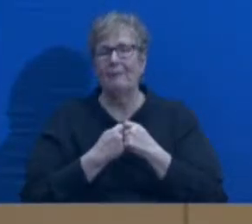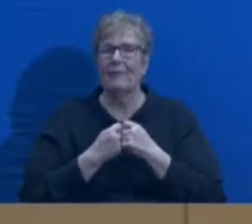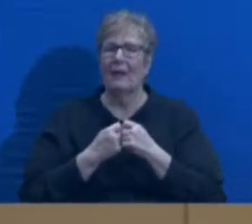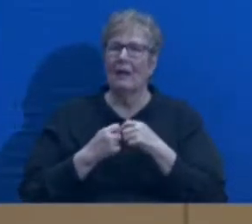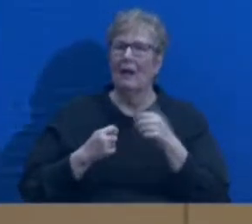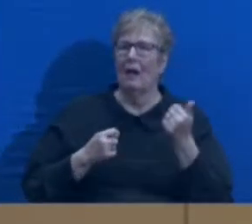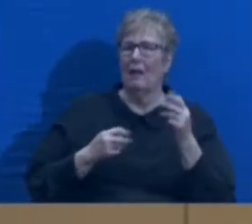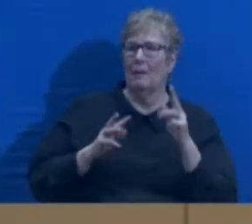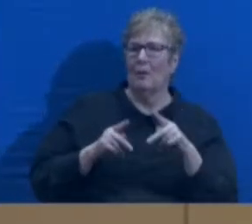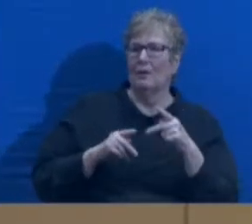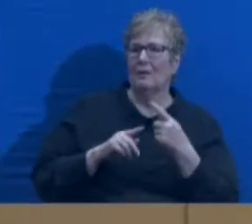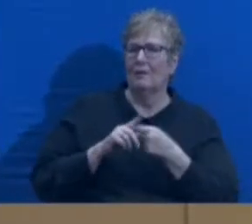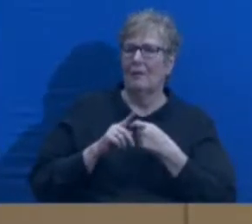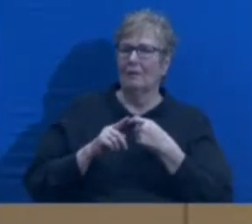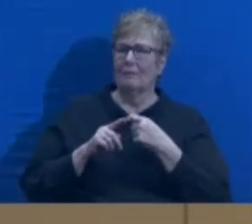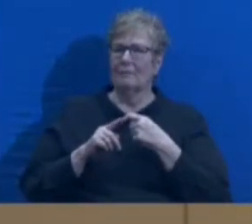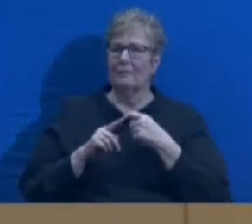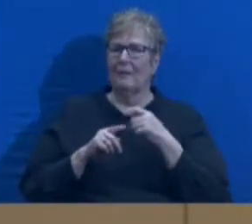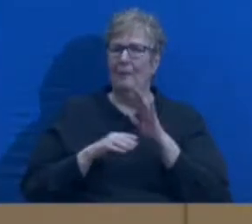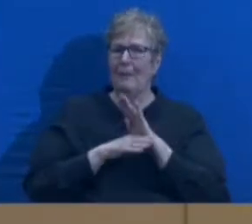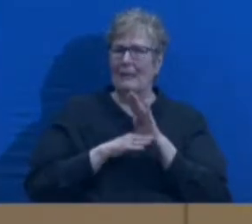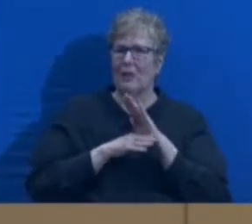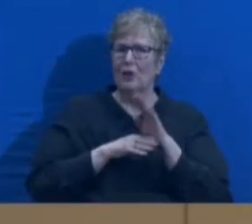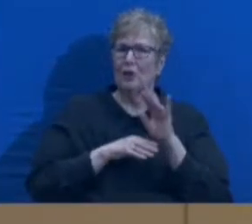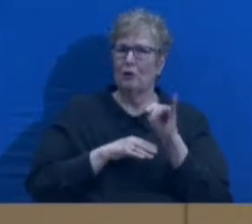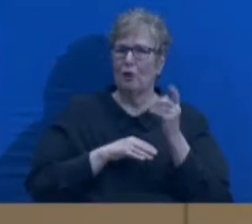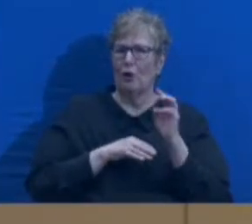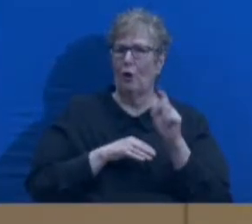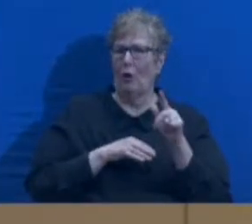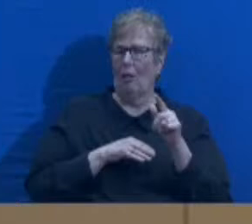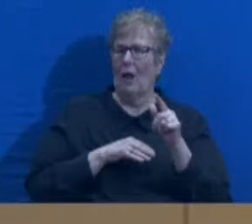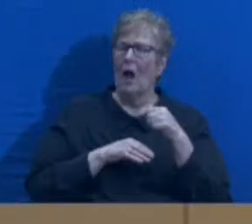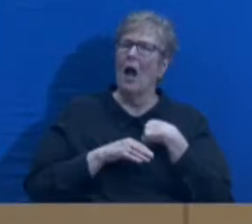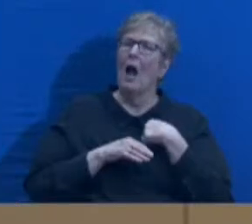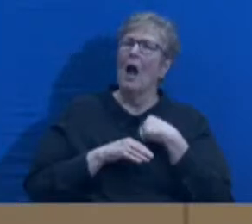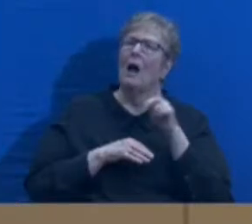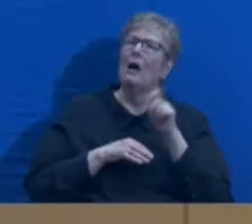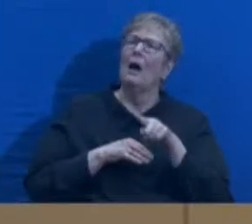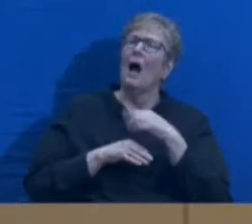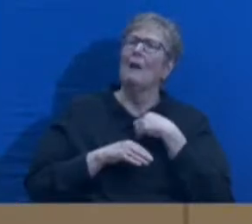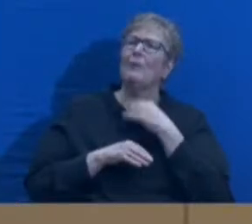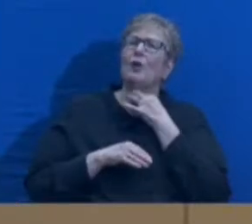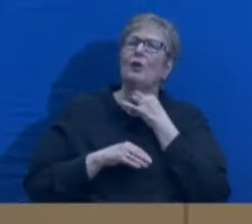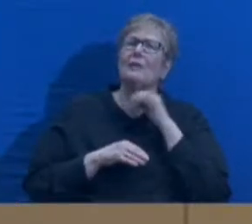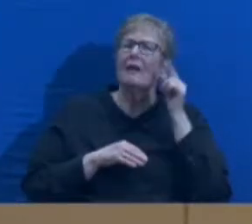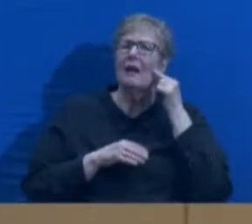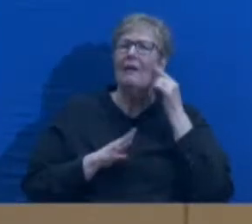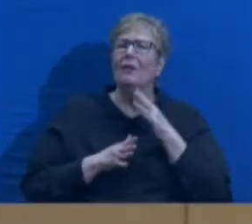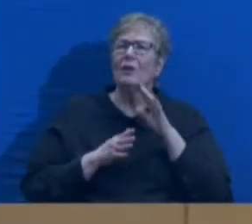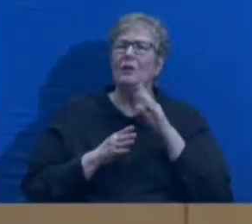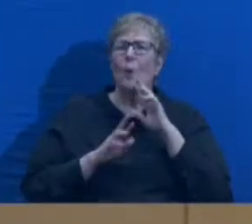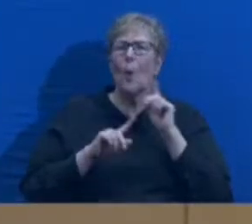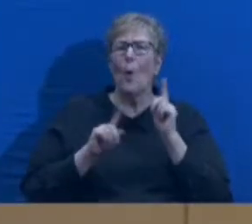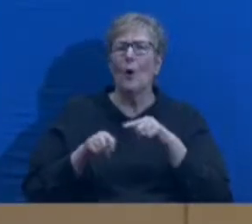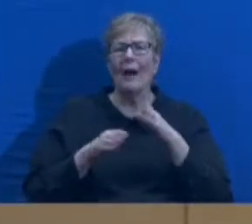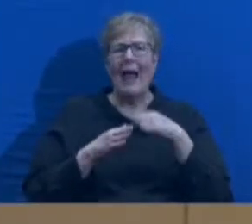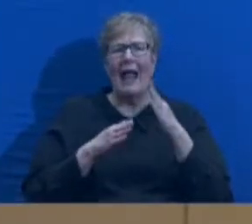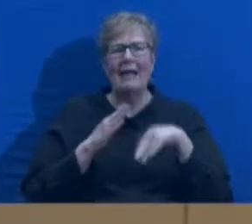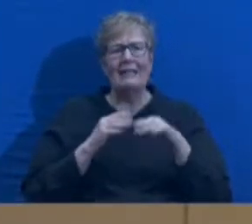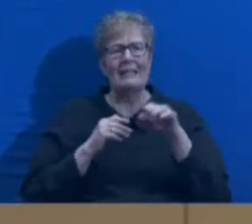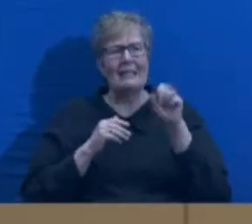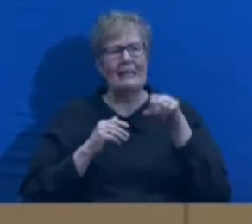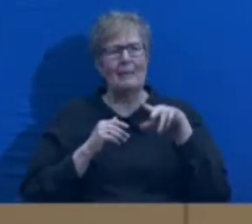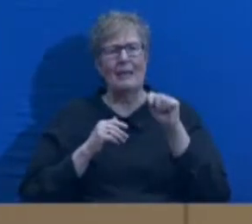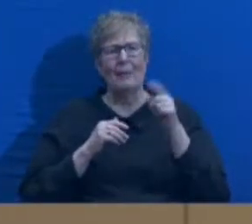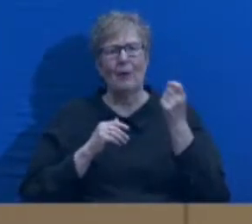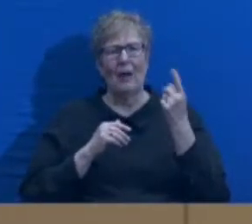Gibbie, this is Eric Spanberg with the Business Journal. I'm curious, the governor's order ends September 11th. The Carolina Panthers are scheduled to play their first